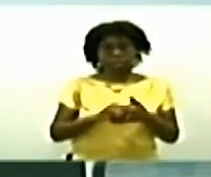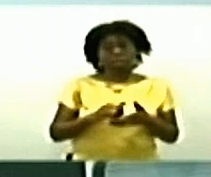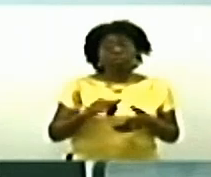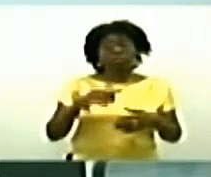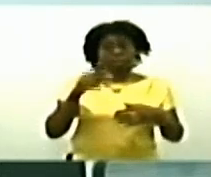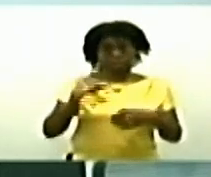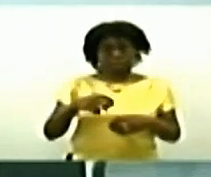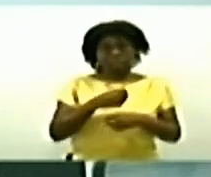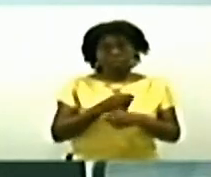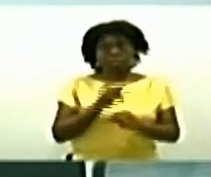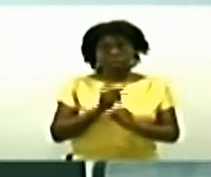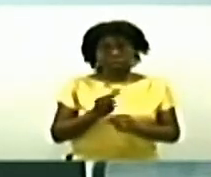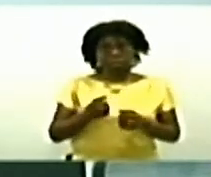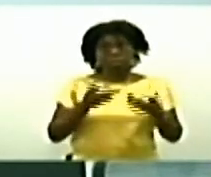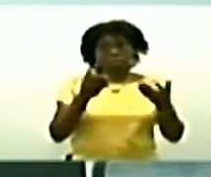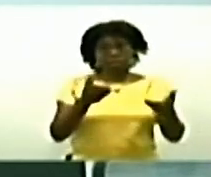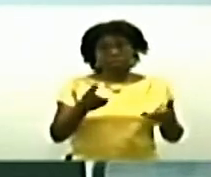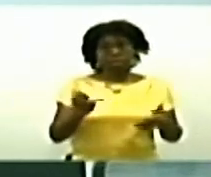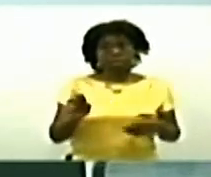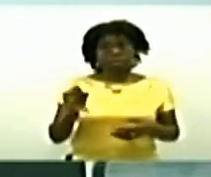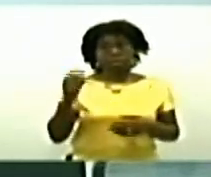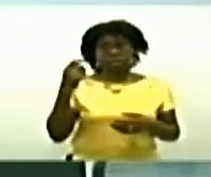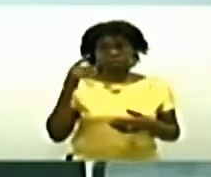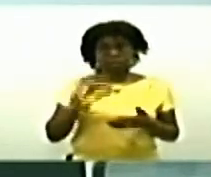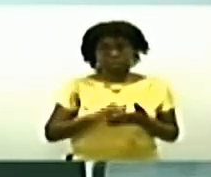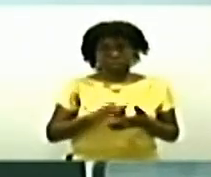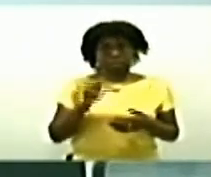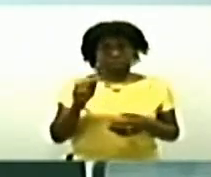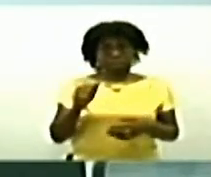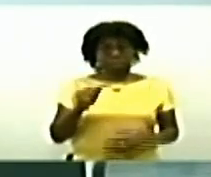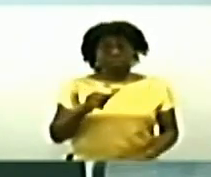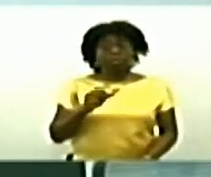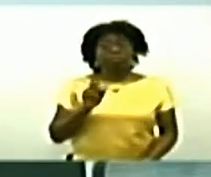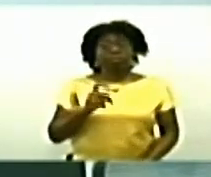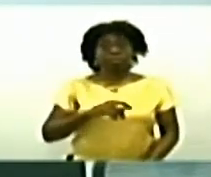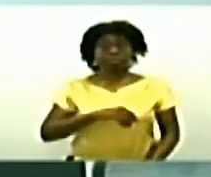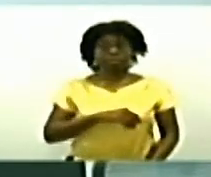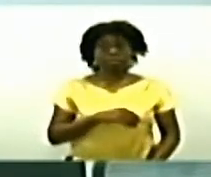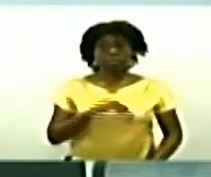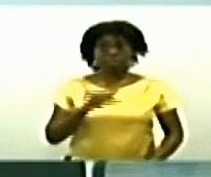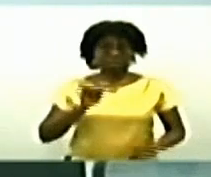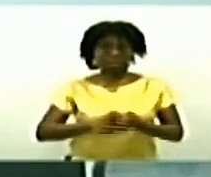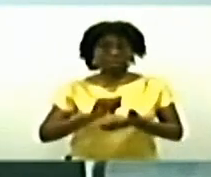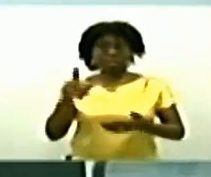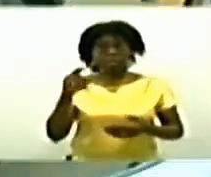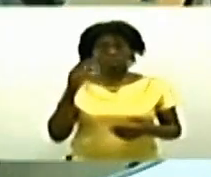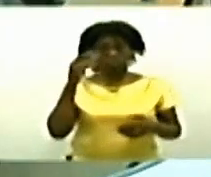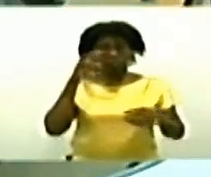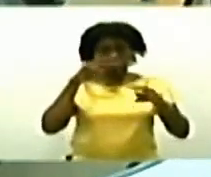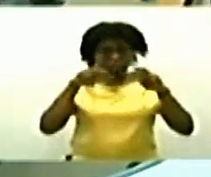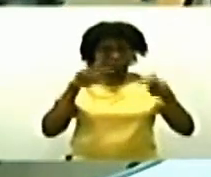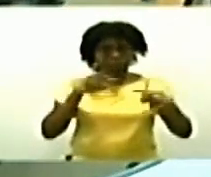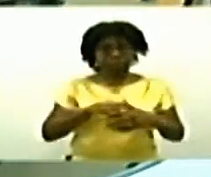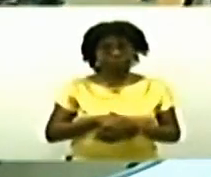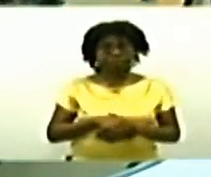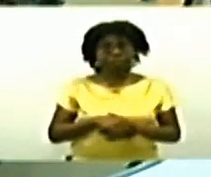kind of provisions. Yes? That's just my quick observation.